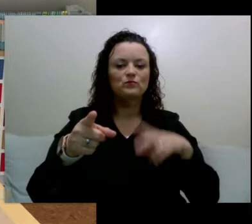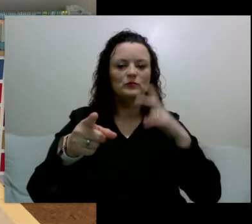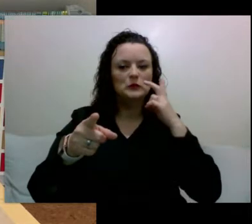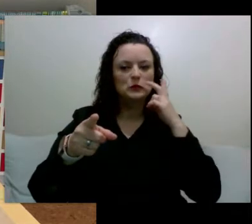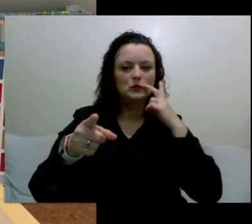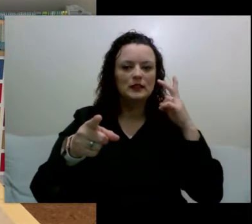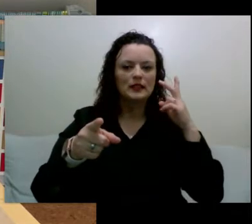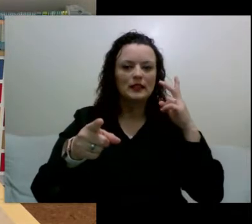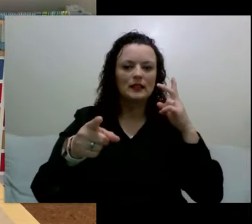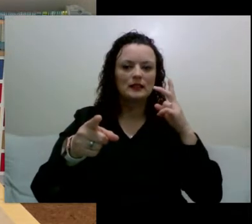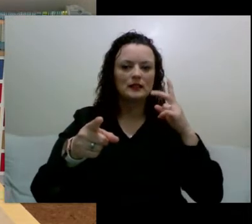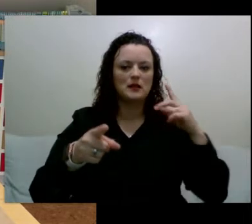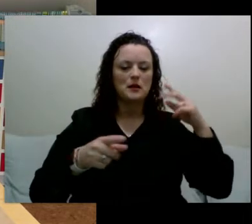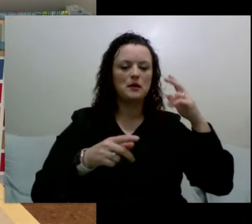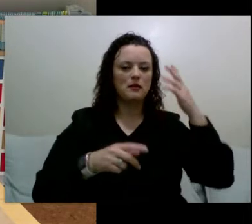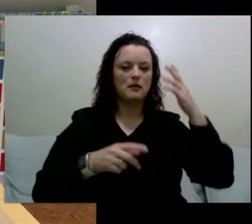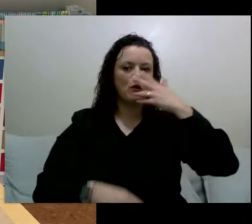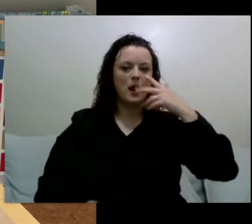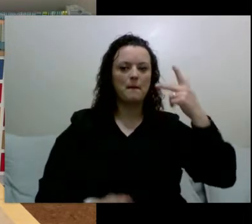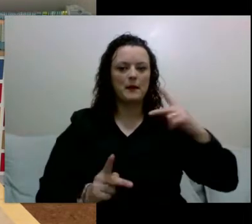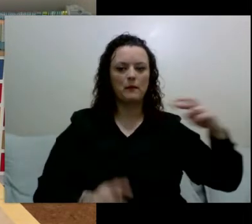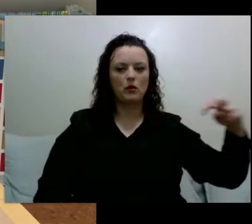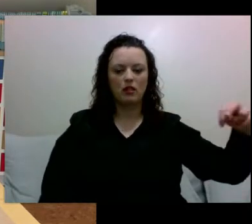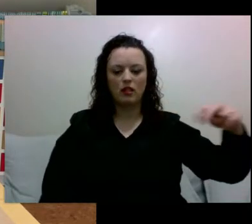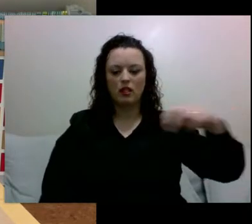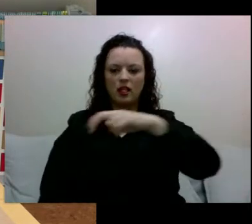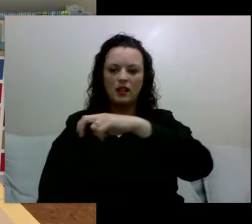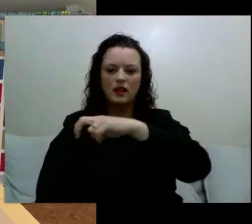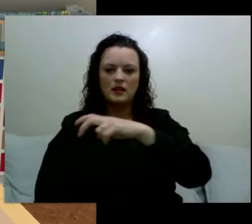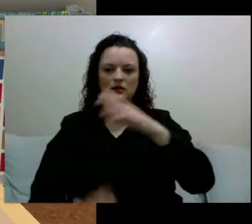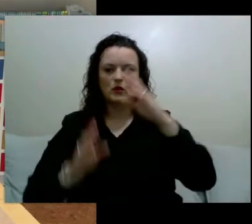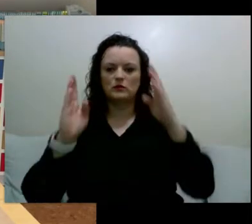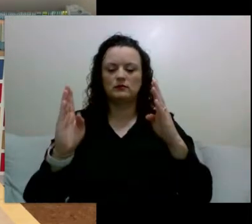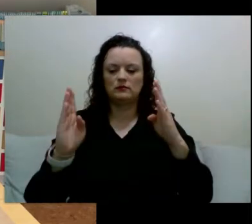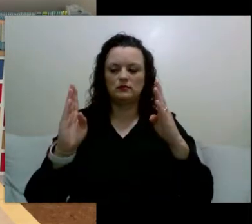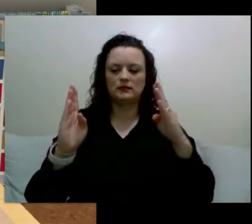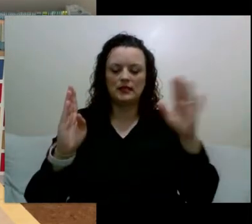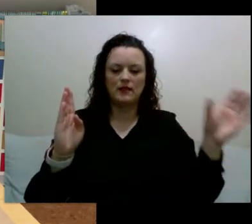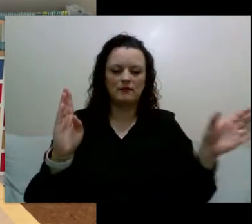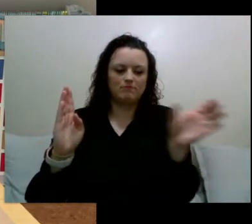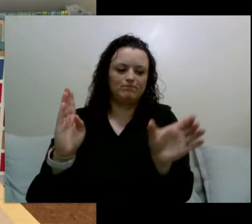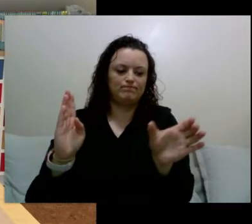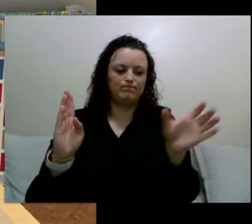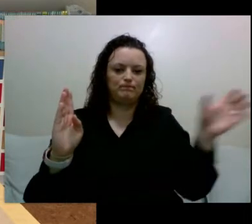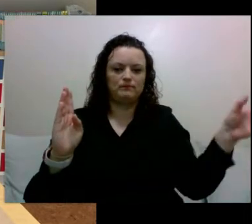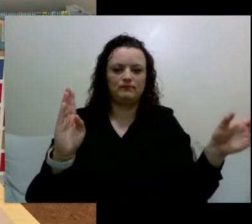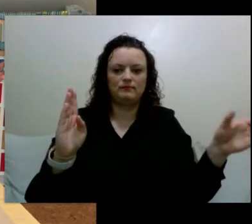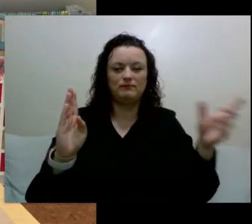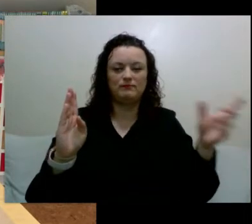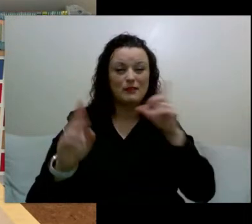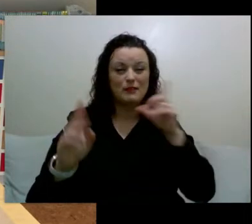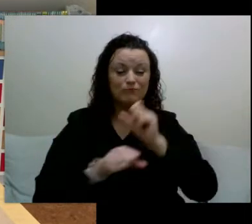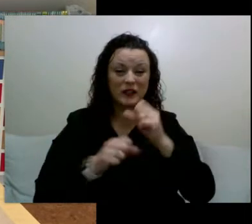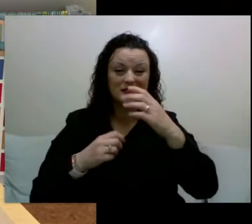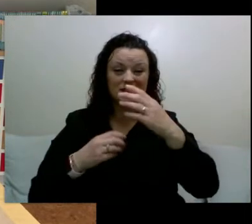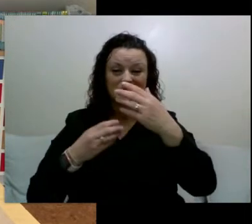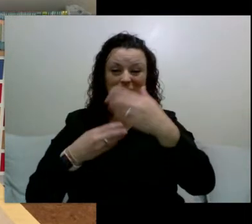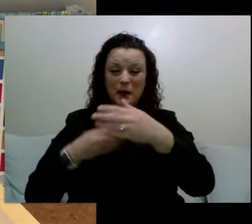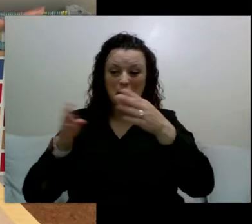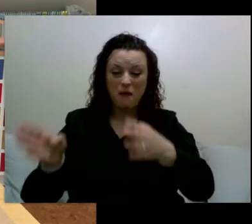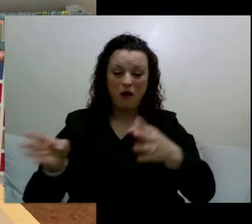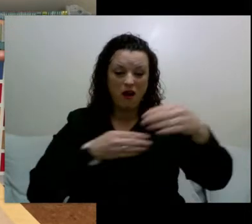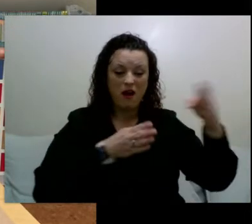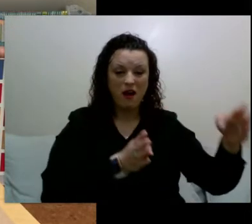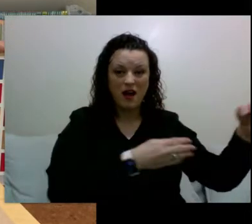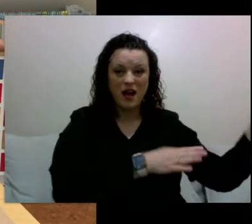walk by, but it was next to another building, so it's just a box. I built this whole city. I took over